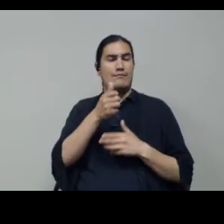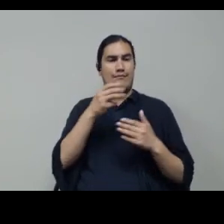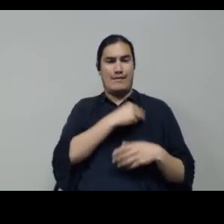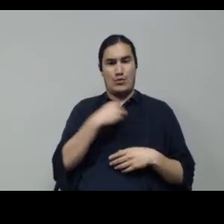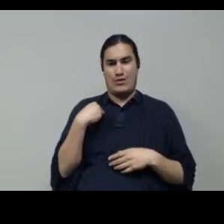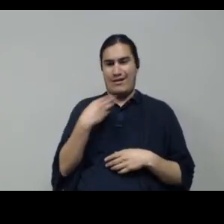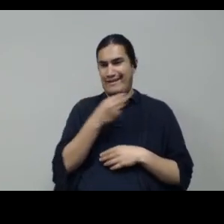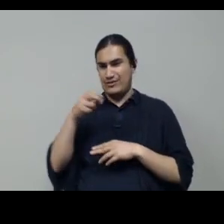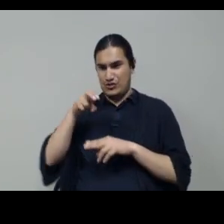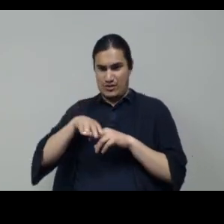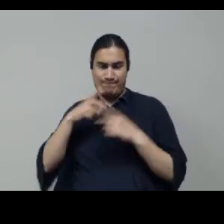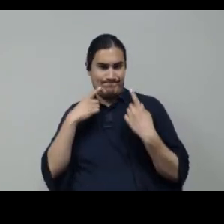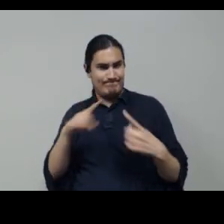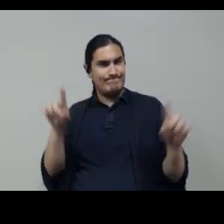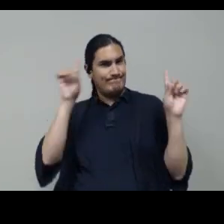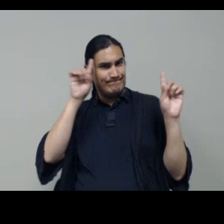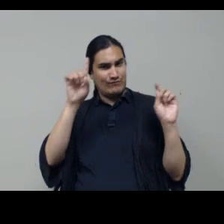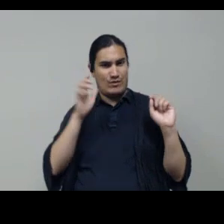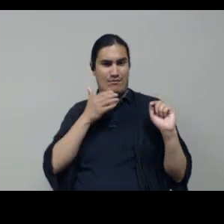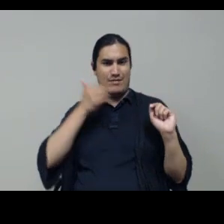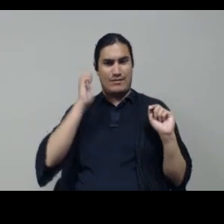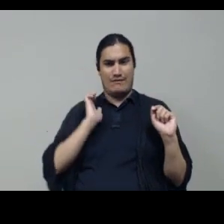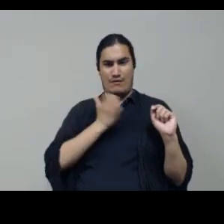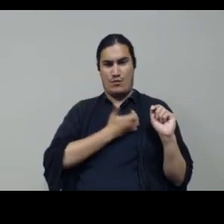very successfully for the betterment of our country.